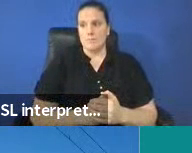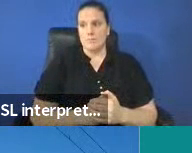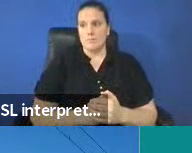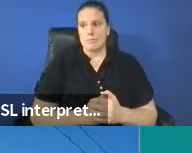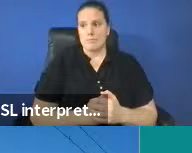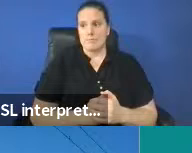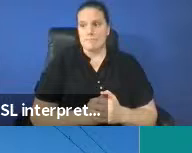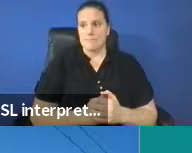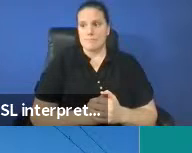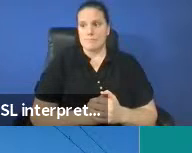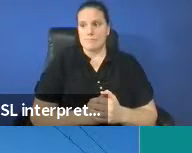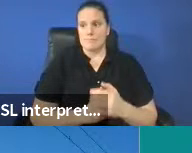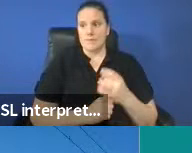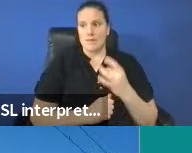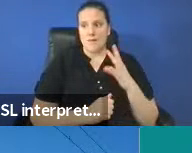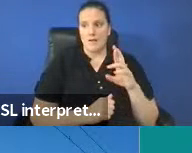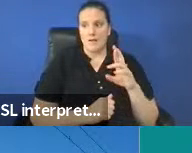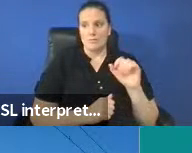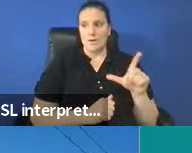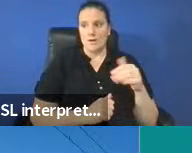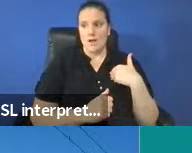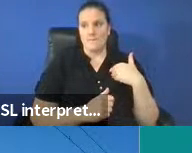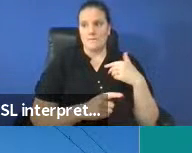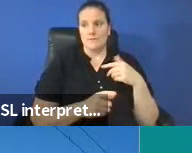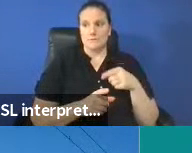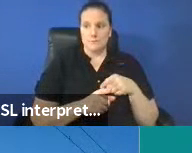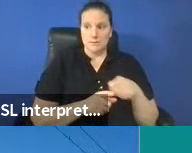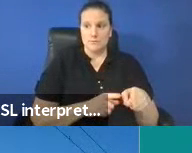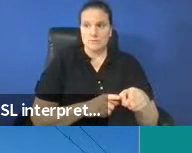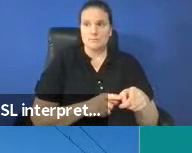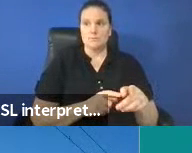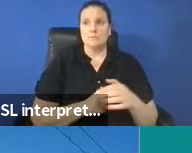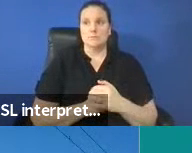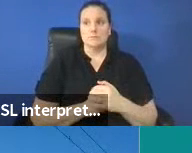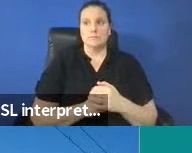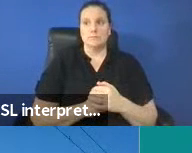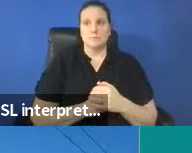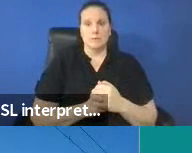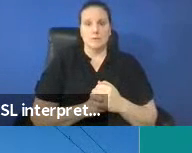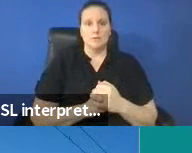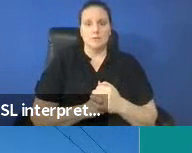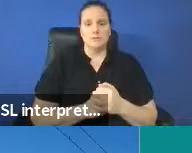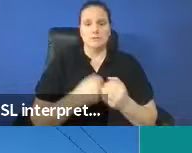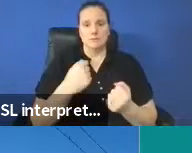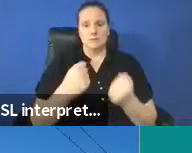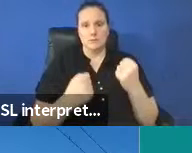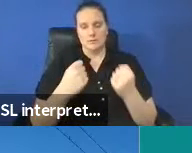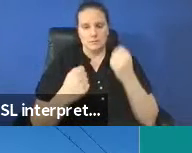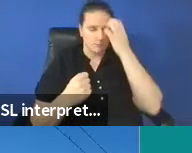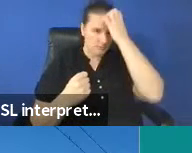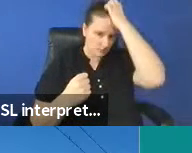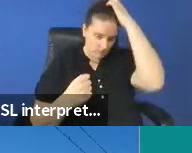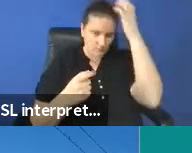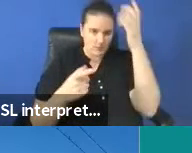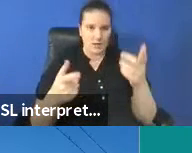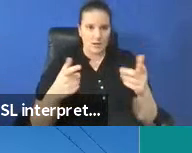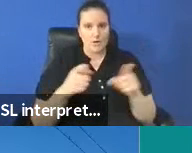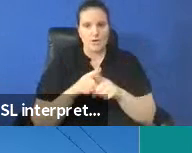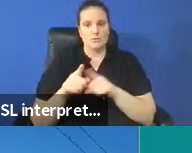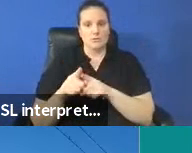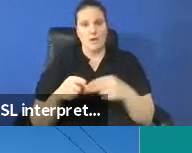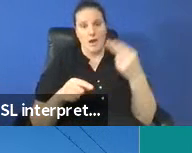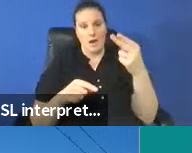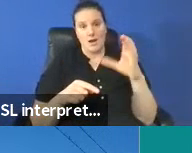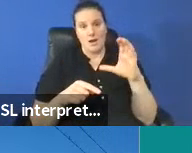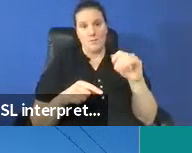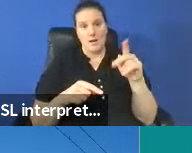And then light rail also has specialized vehicles. They are also high